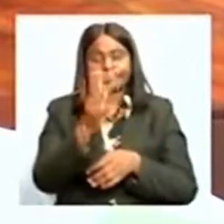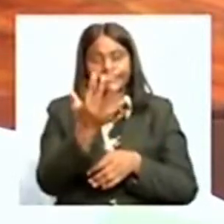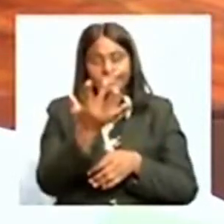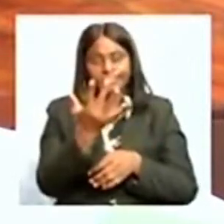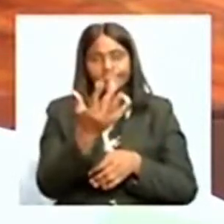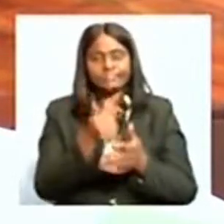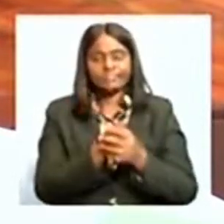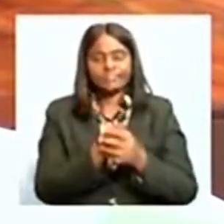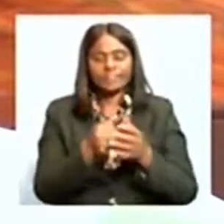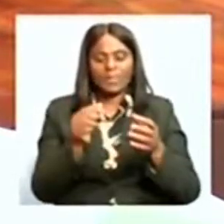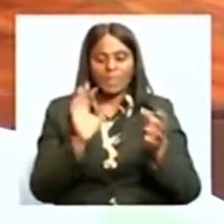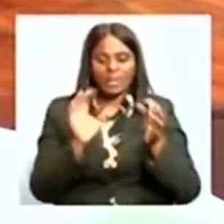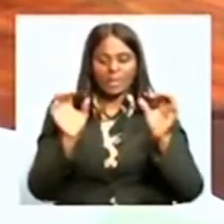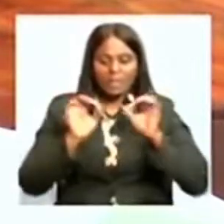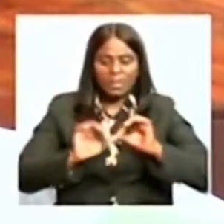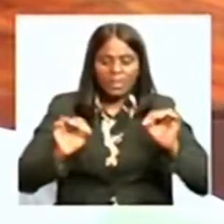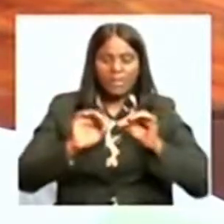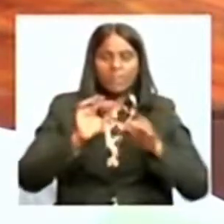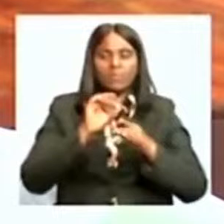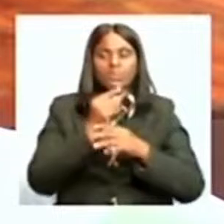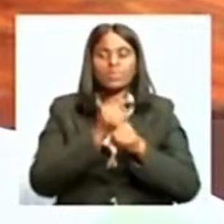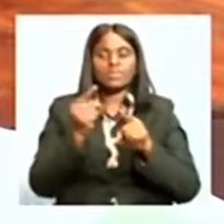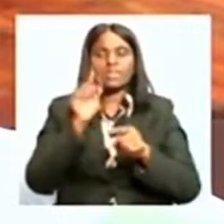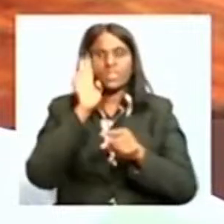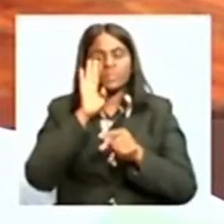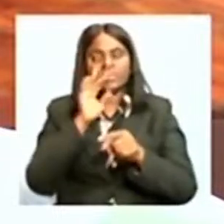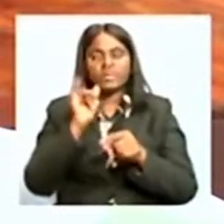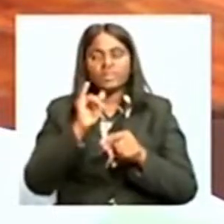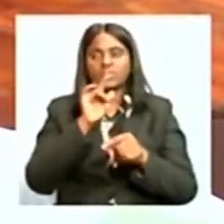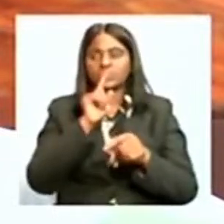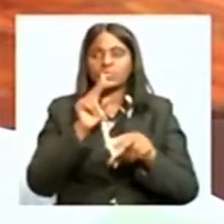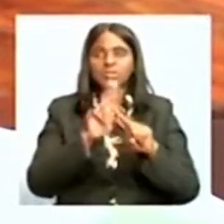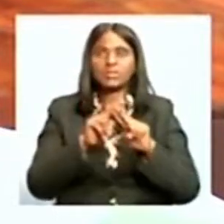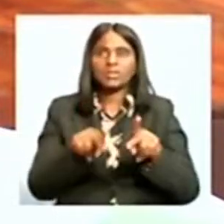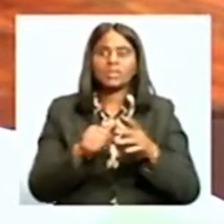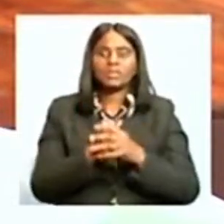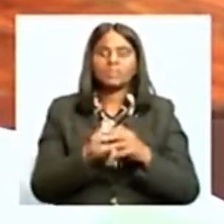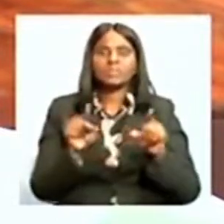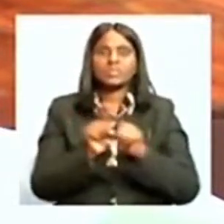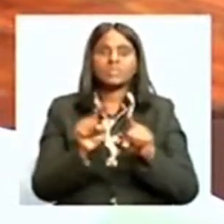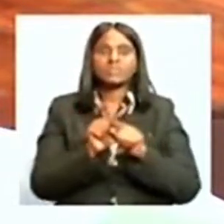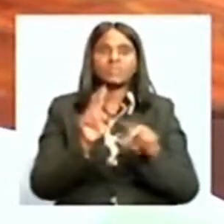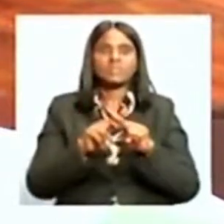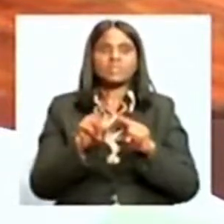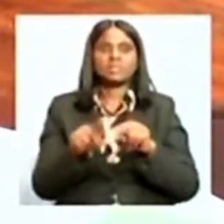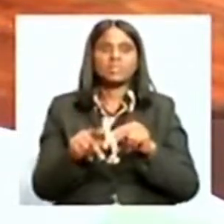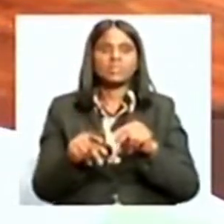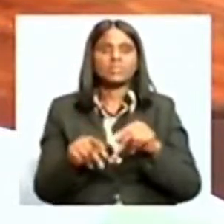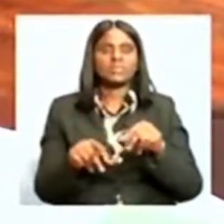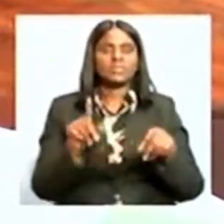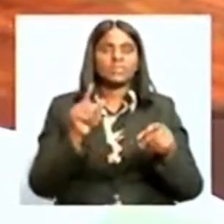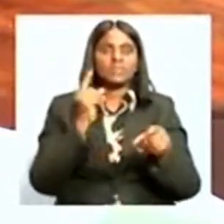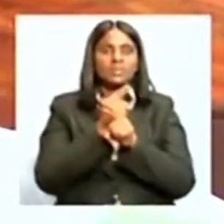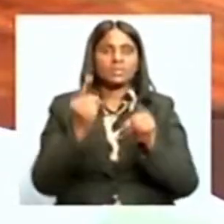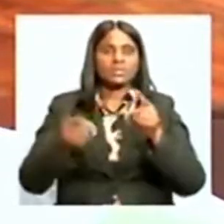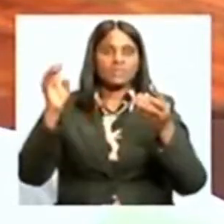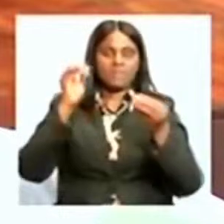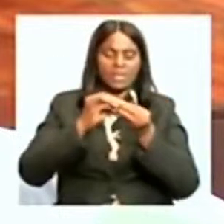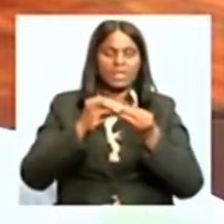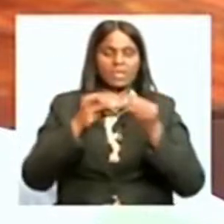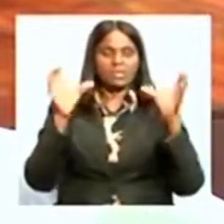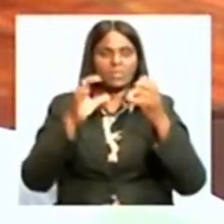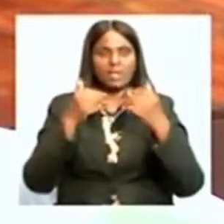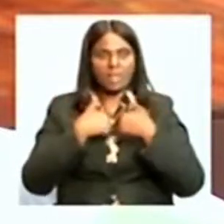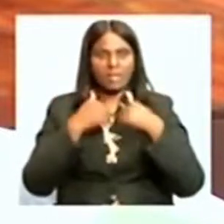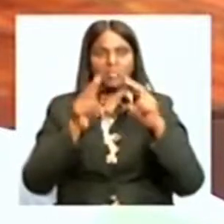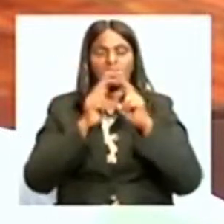the committee whether it's non-alcoholic or it's just alcoholic. Yes, Chair. And also, Chair, just to add, the submissions that are being made by the committee are very,